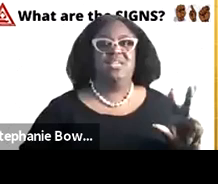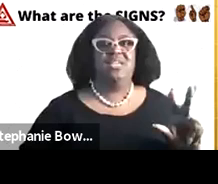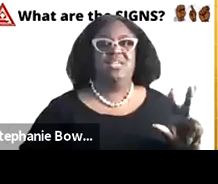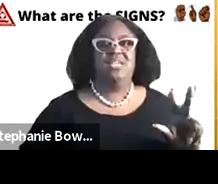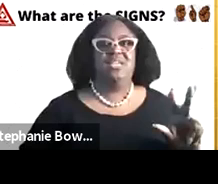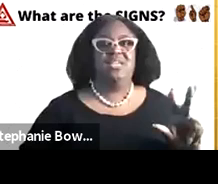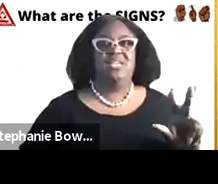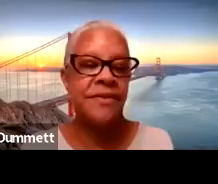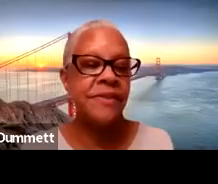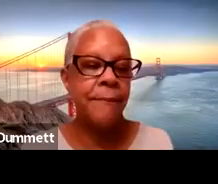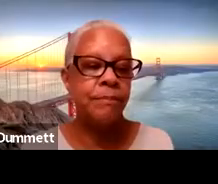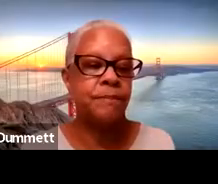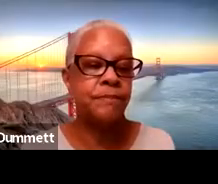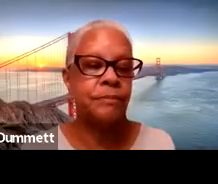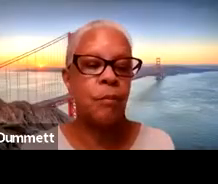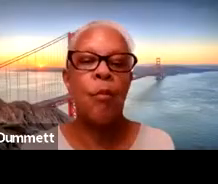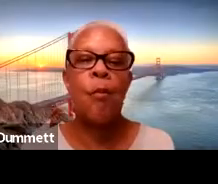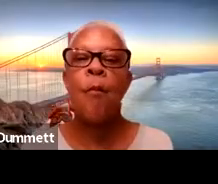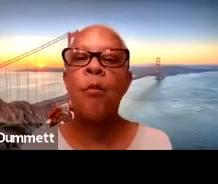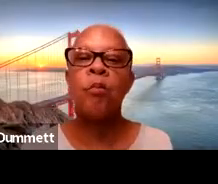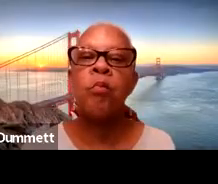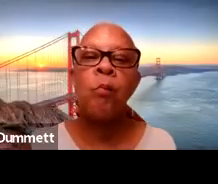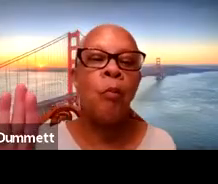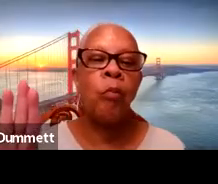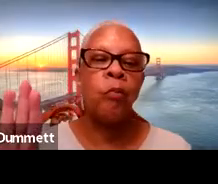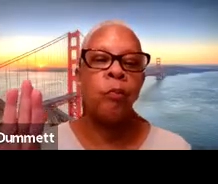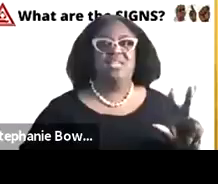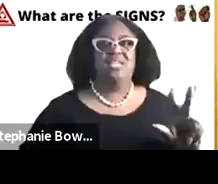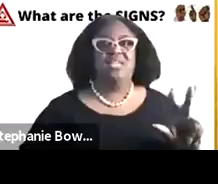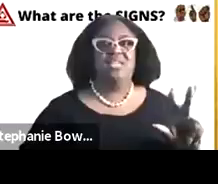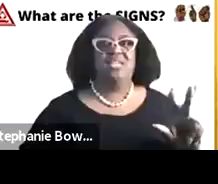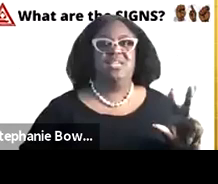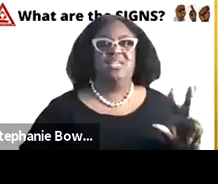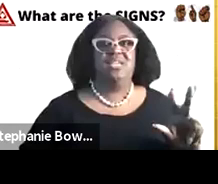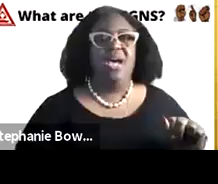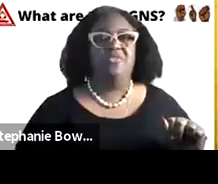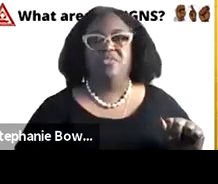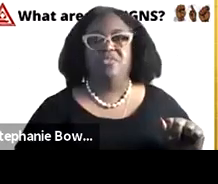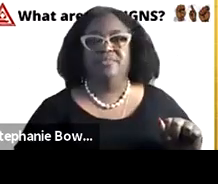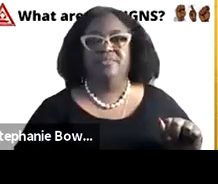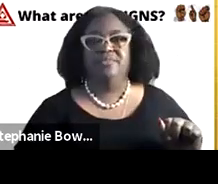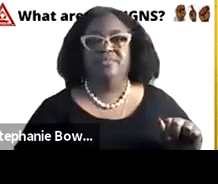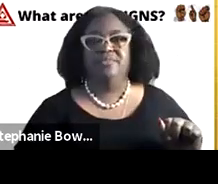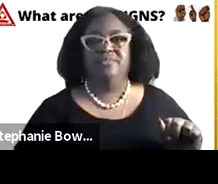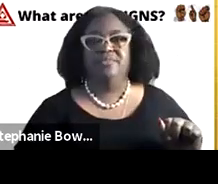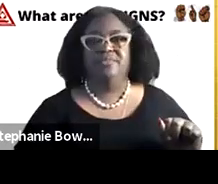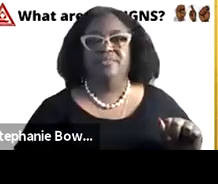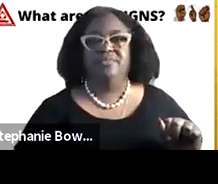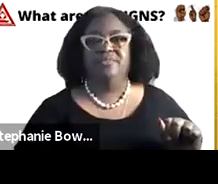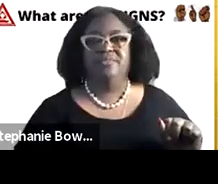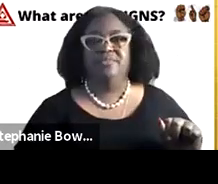my. Yes. That looks hard to see for me. Hold on. I'm just going to. I'm going to turn off my background for